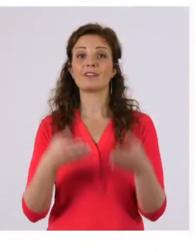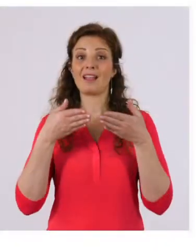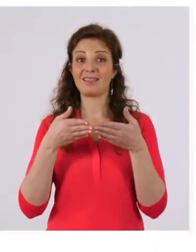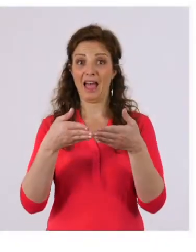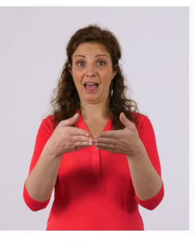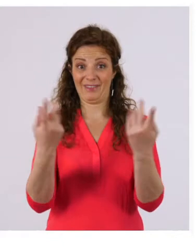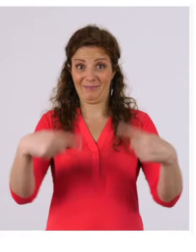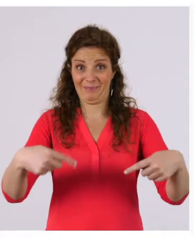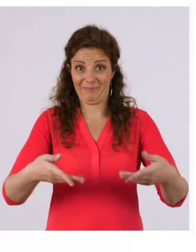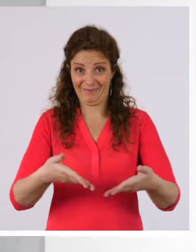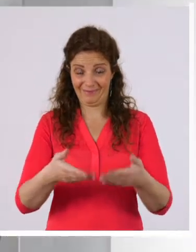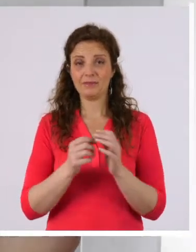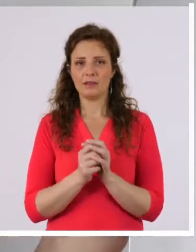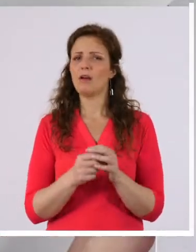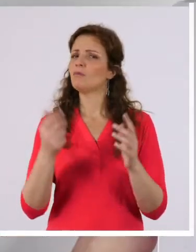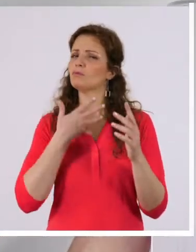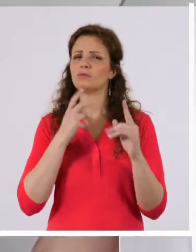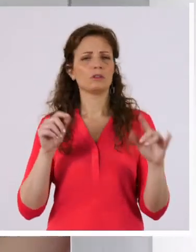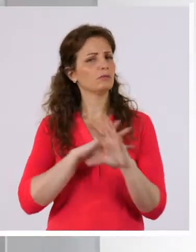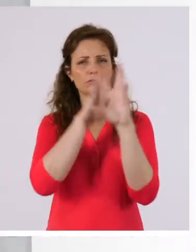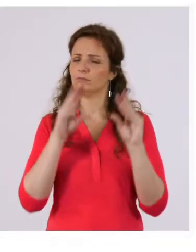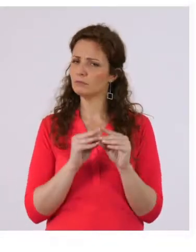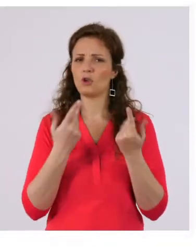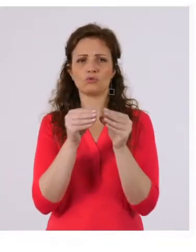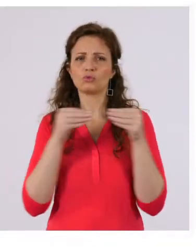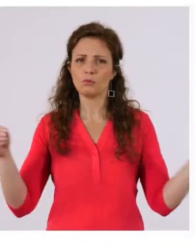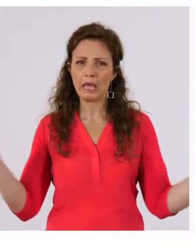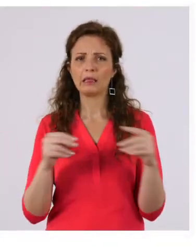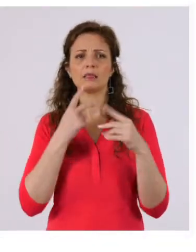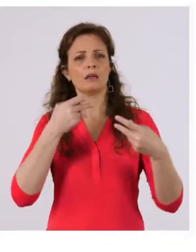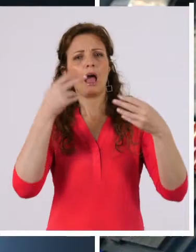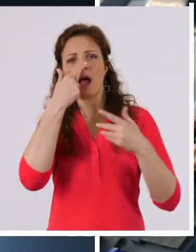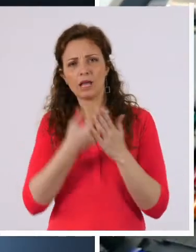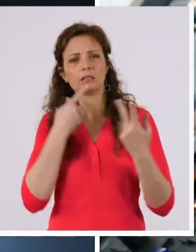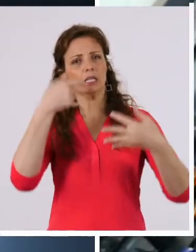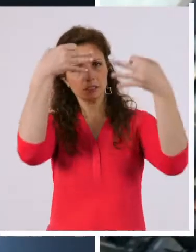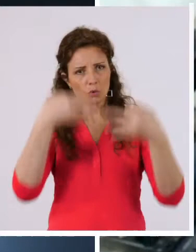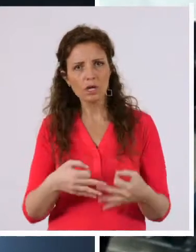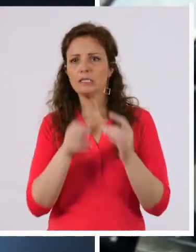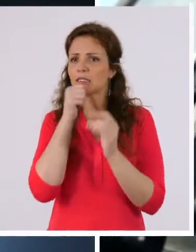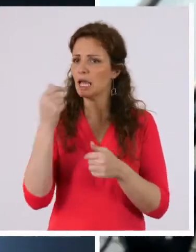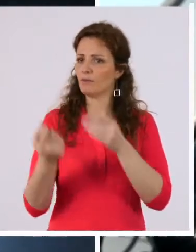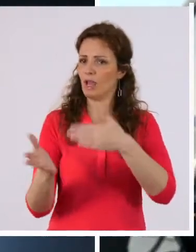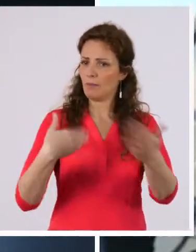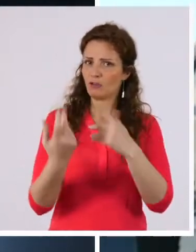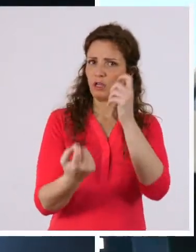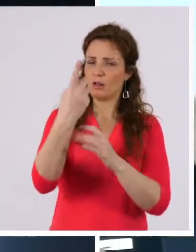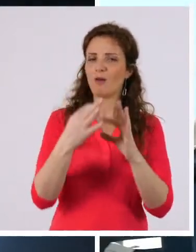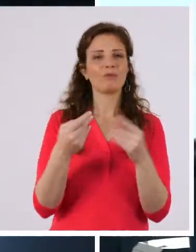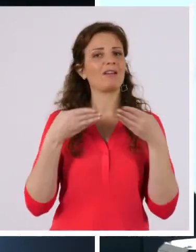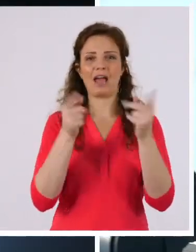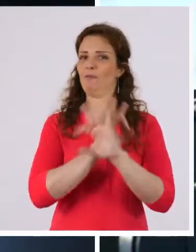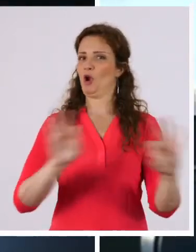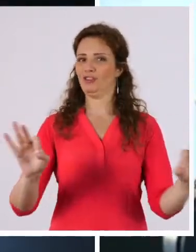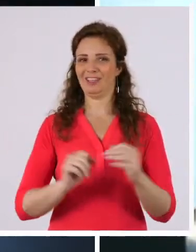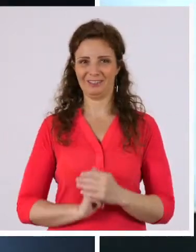The ship you're traveling on is equipped with all the state-of-the-art systems to face any emergency situation.